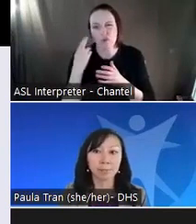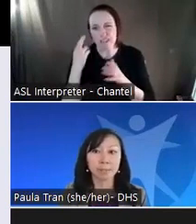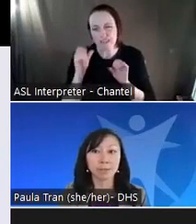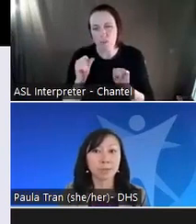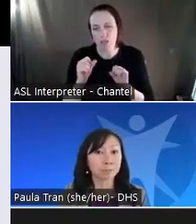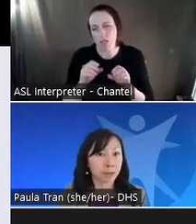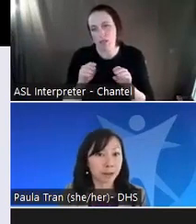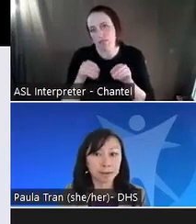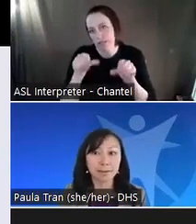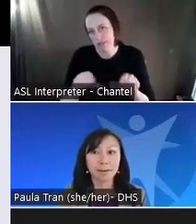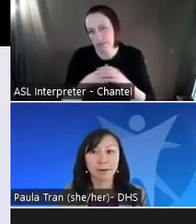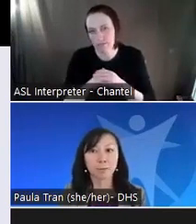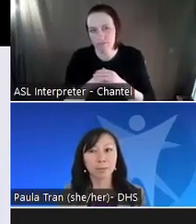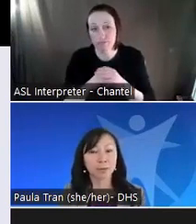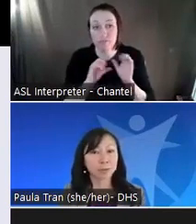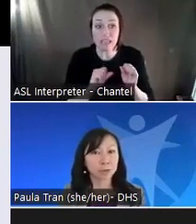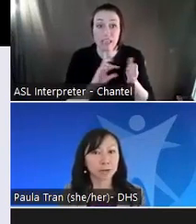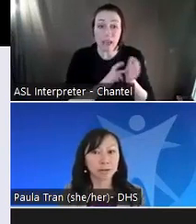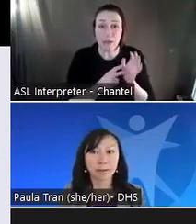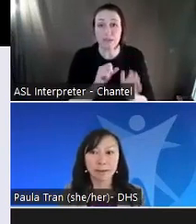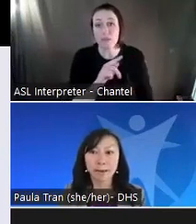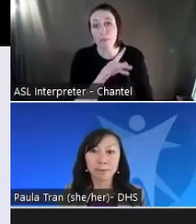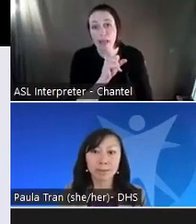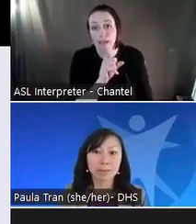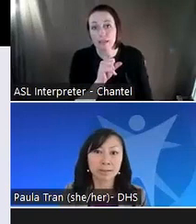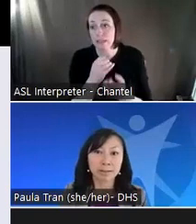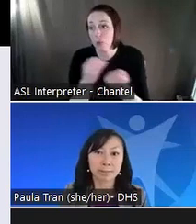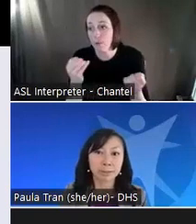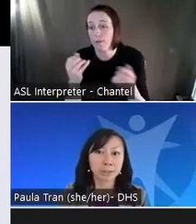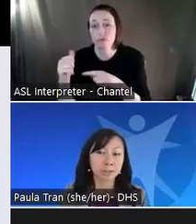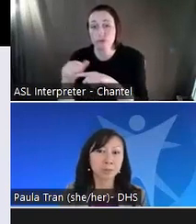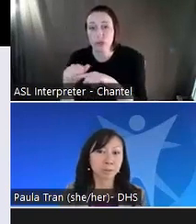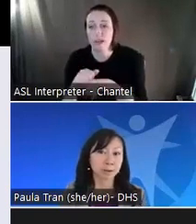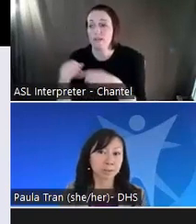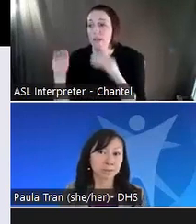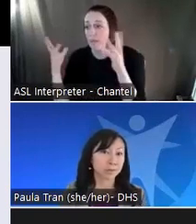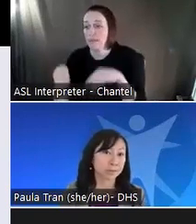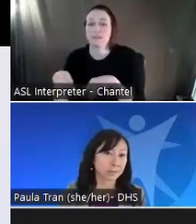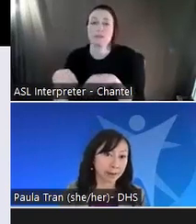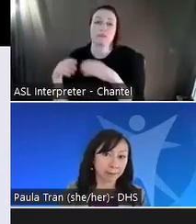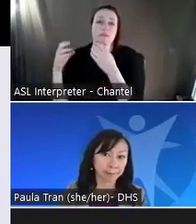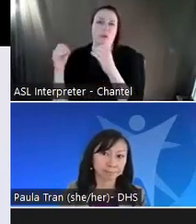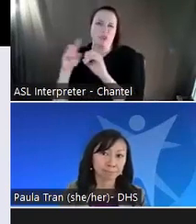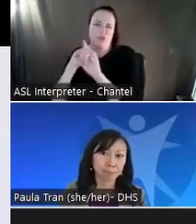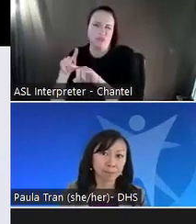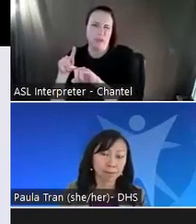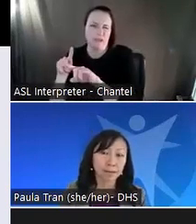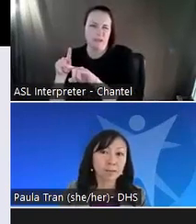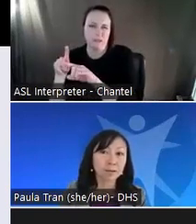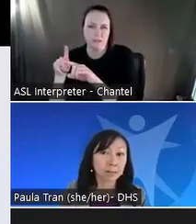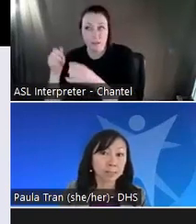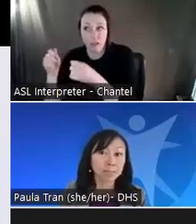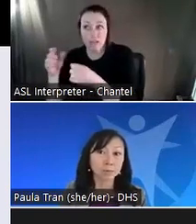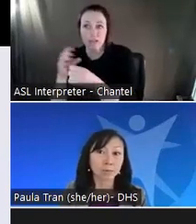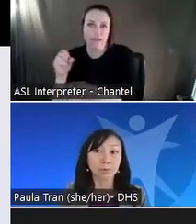not limited to supplies, equipment, training, ambulances, and emergency response vehicles and staffing. It